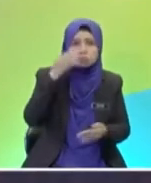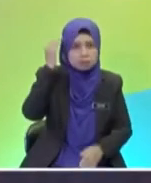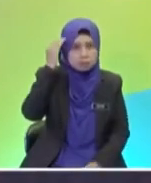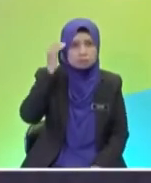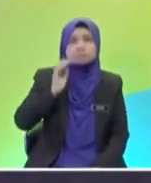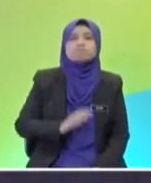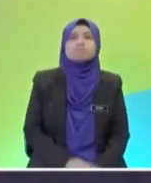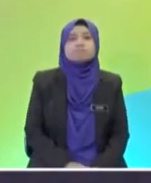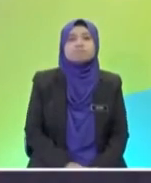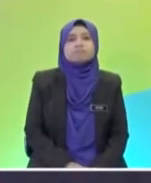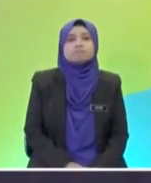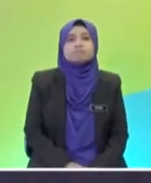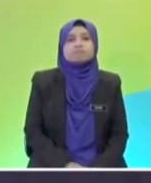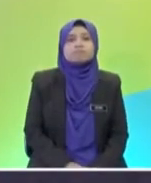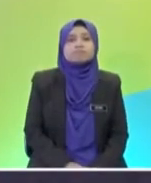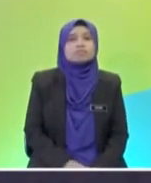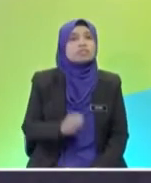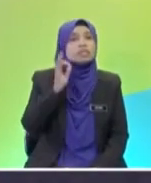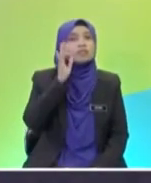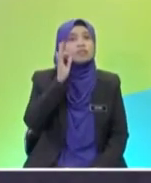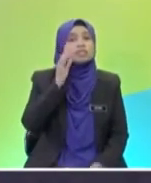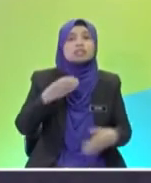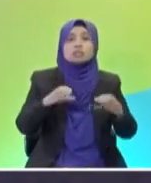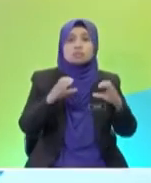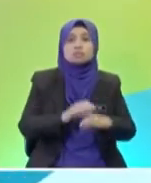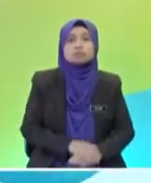give? Yes, Farisha Amani?